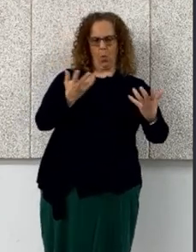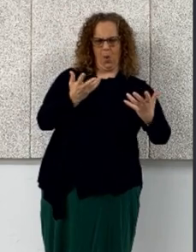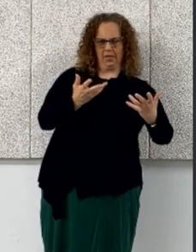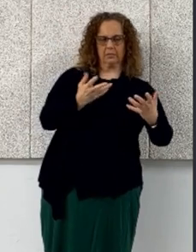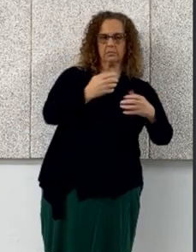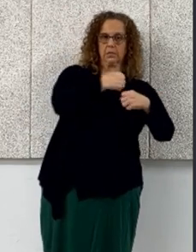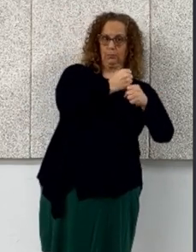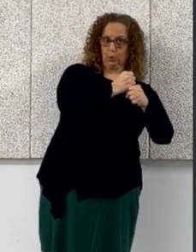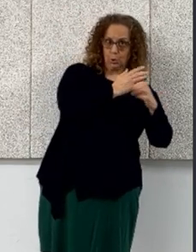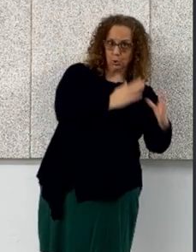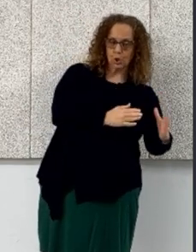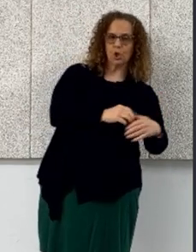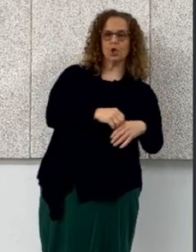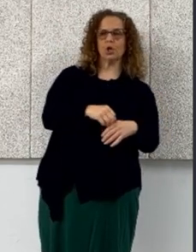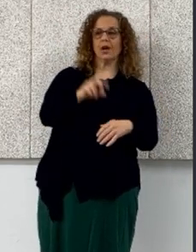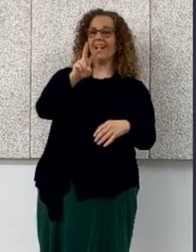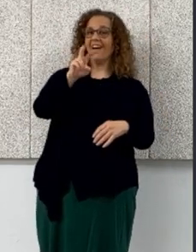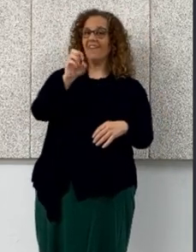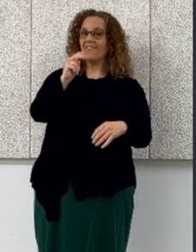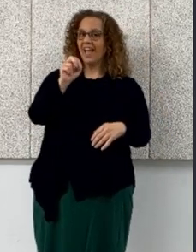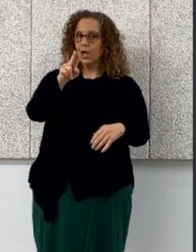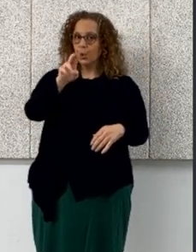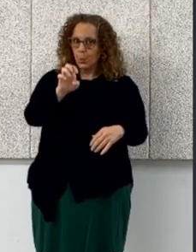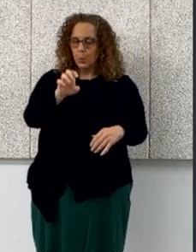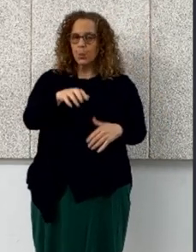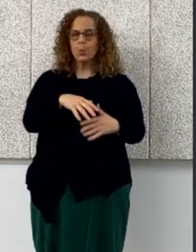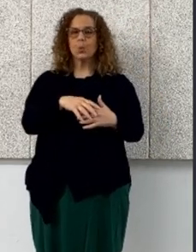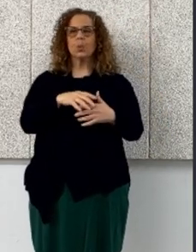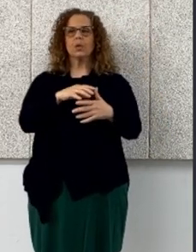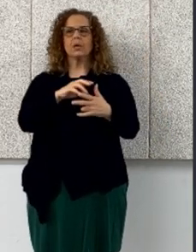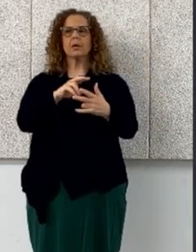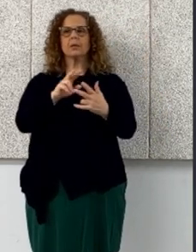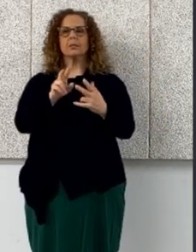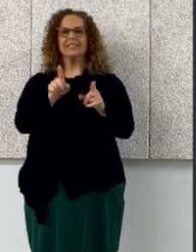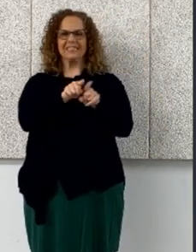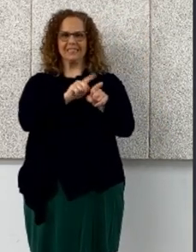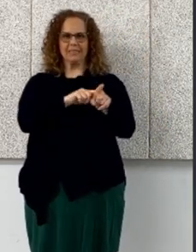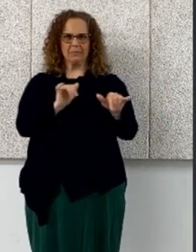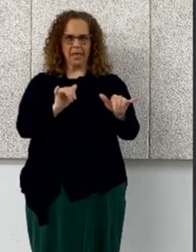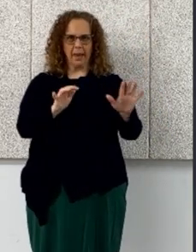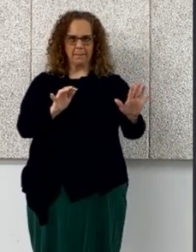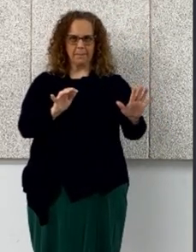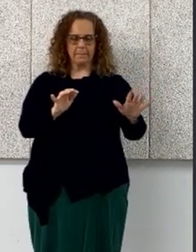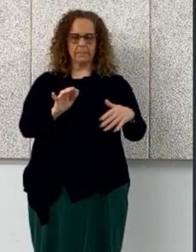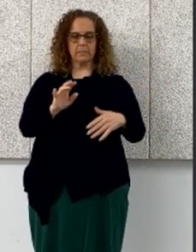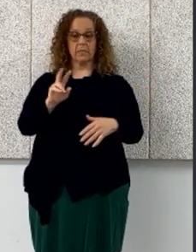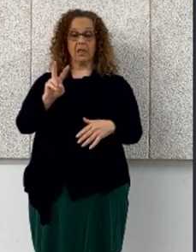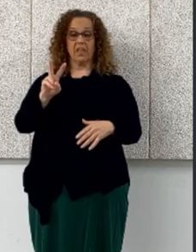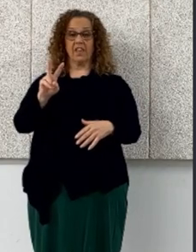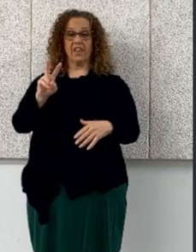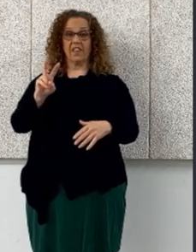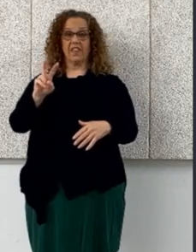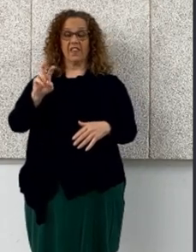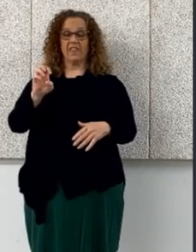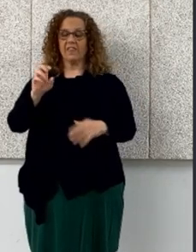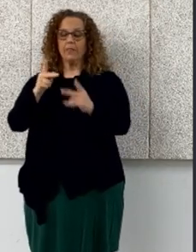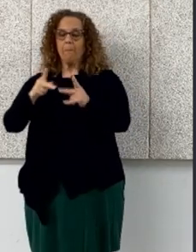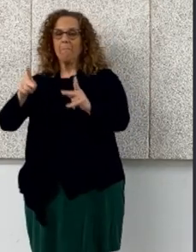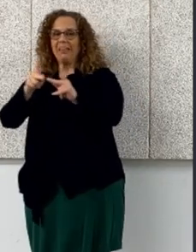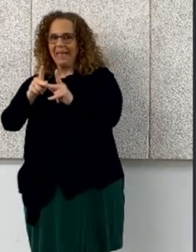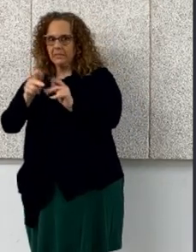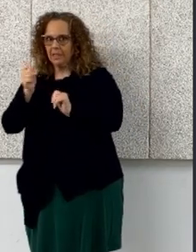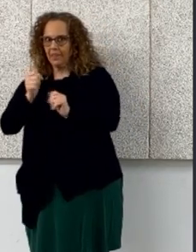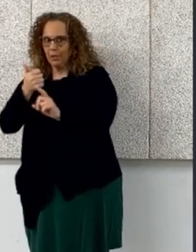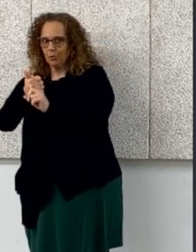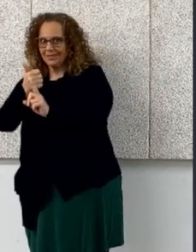this soul-searching moment about how important our venue was to our mission and the artists that we serve. And we